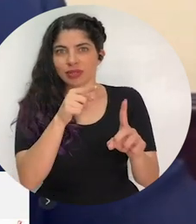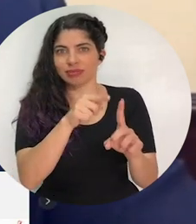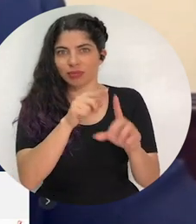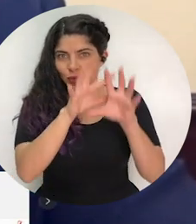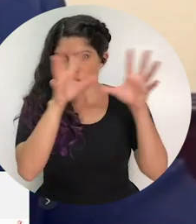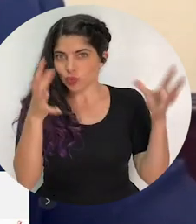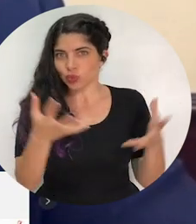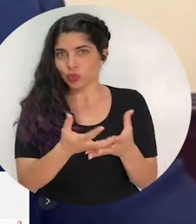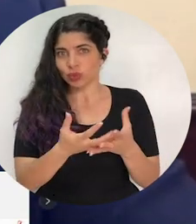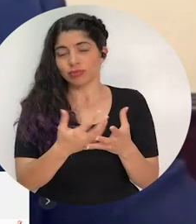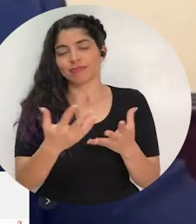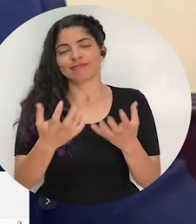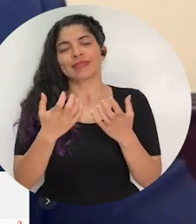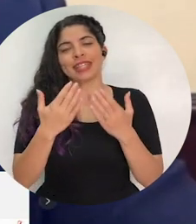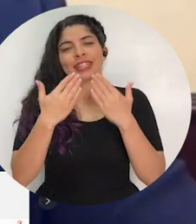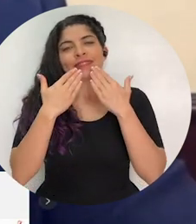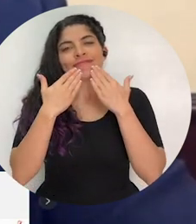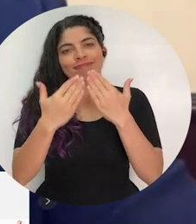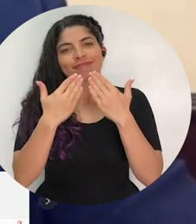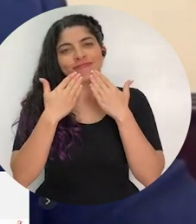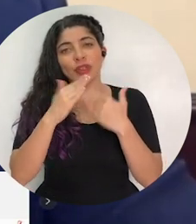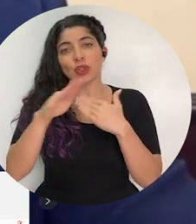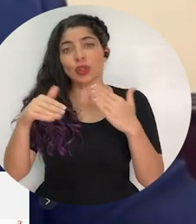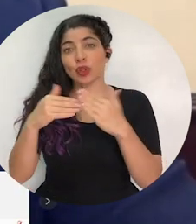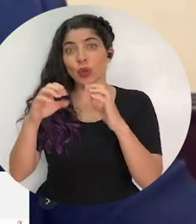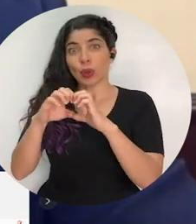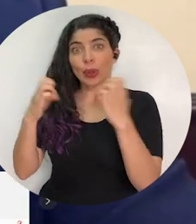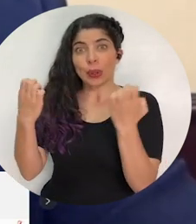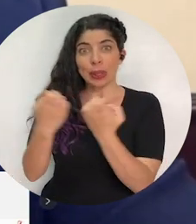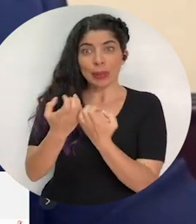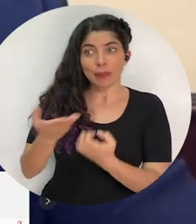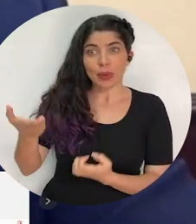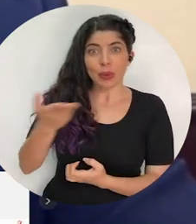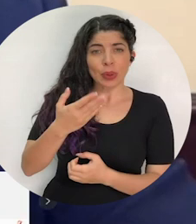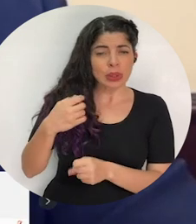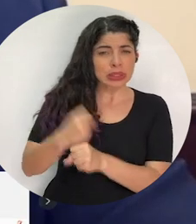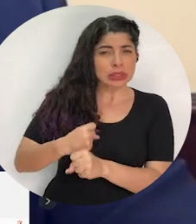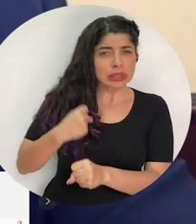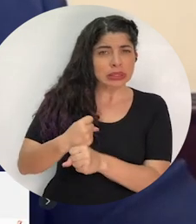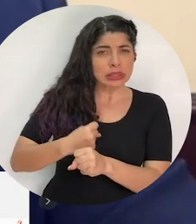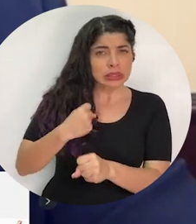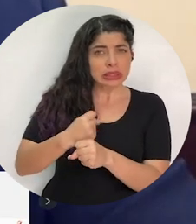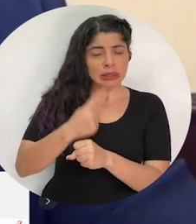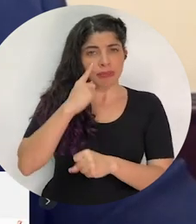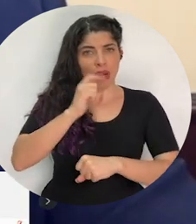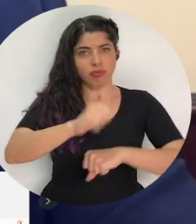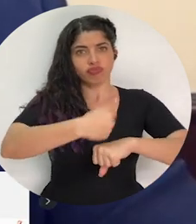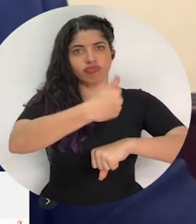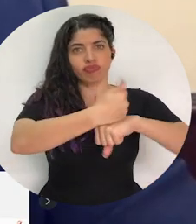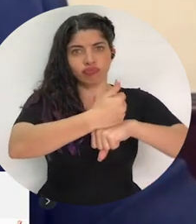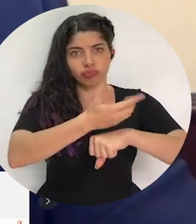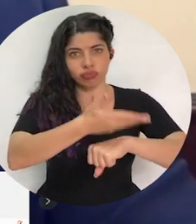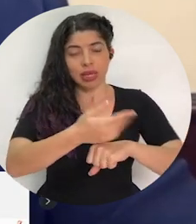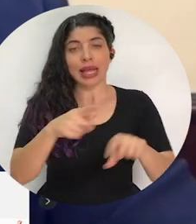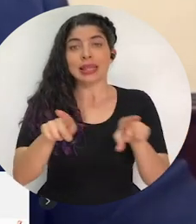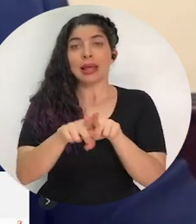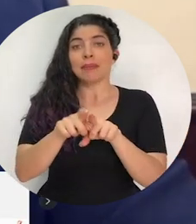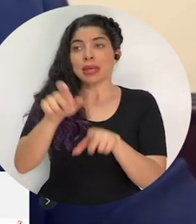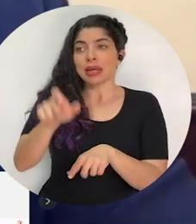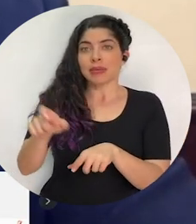FACE is all about. I want to thank all the team that has worked to put this